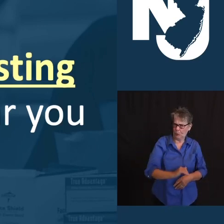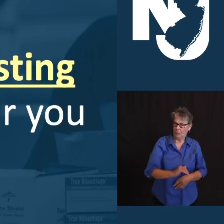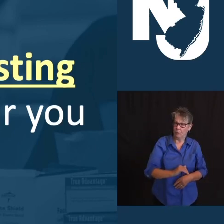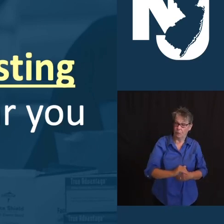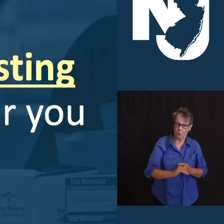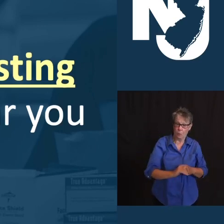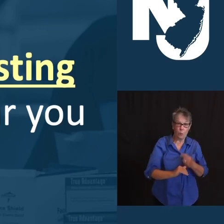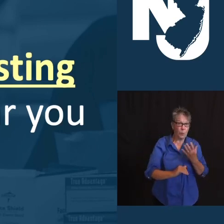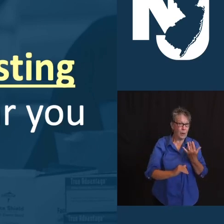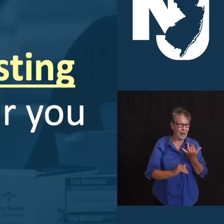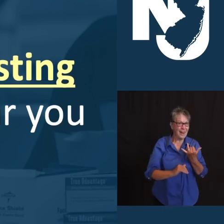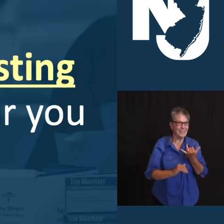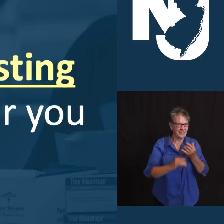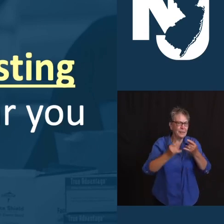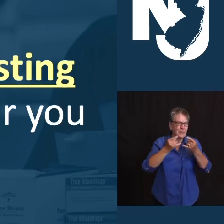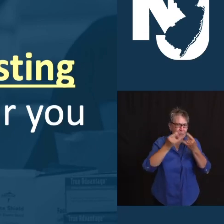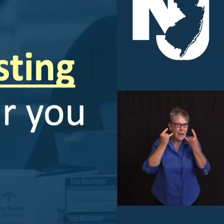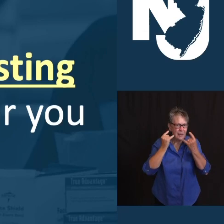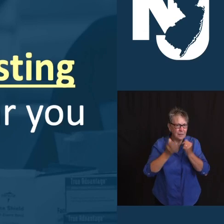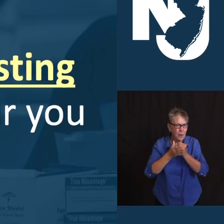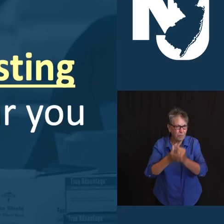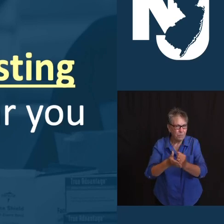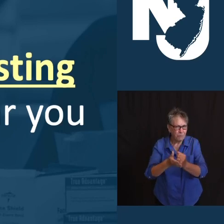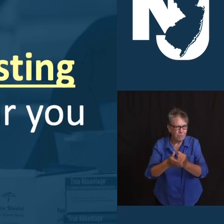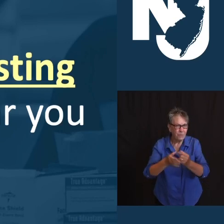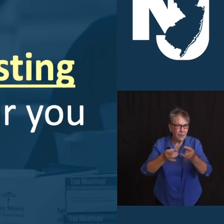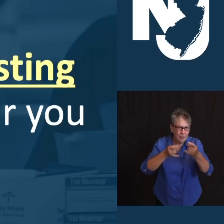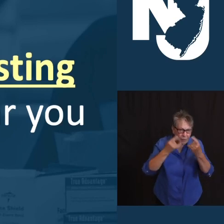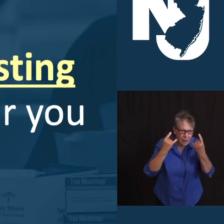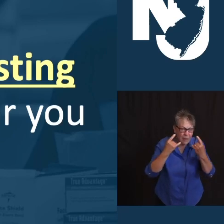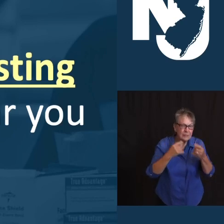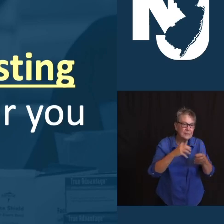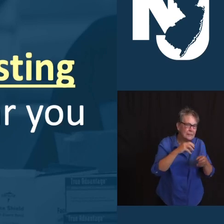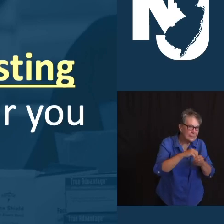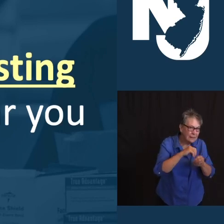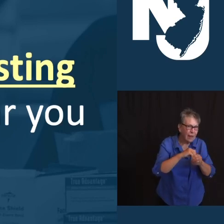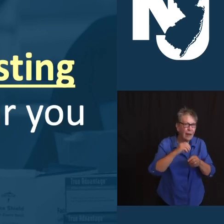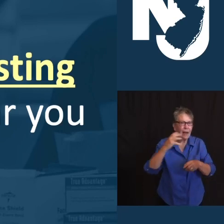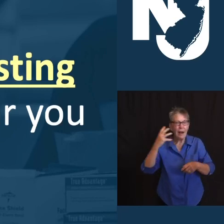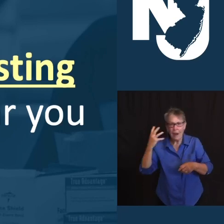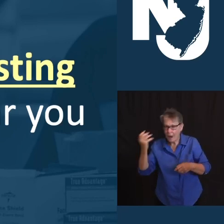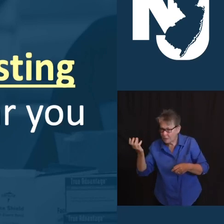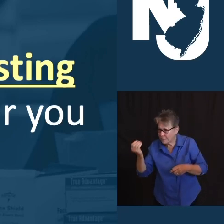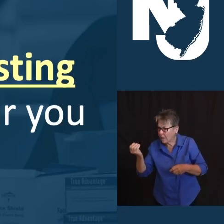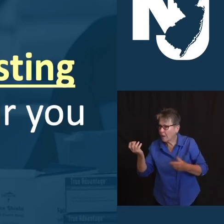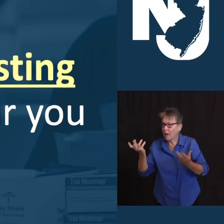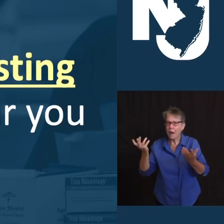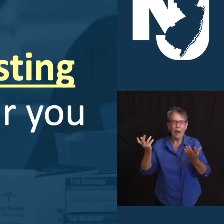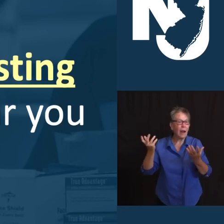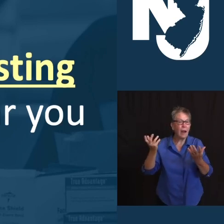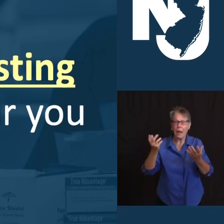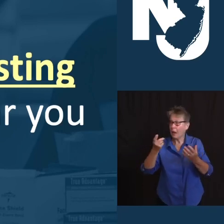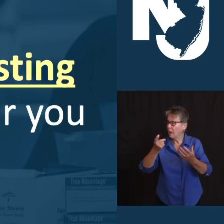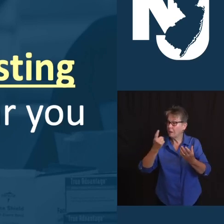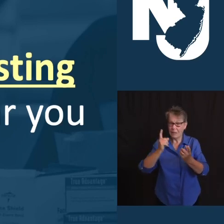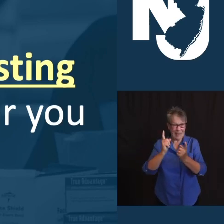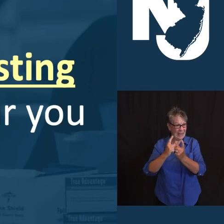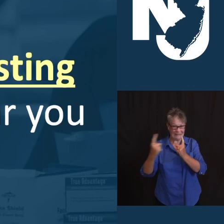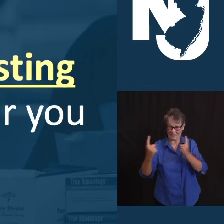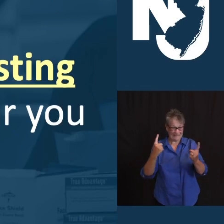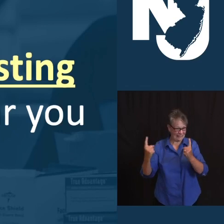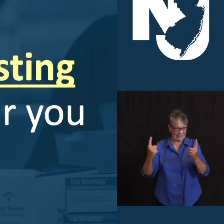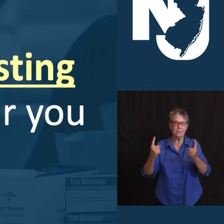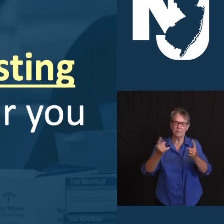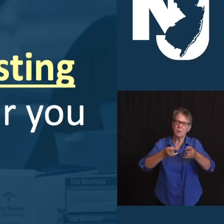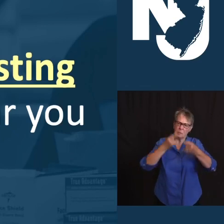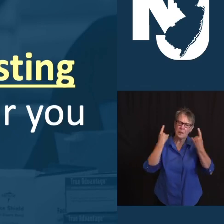while indoors and when outdoors and social distancing isn't possible. Just because it is now some other states that